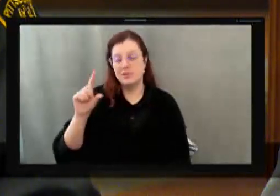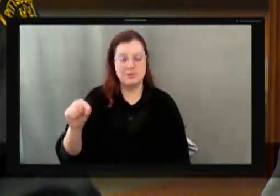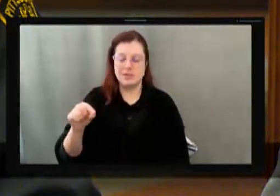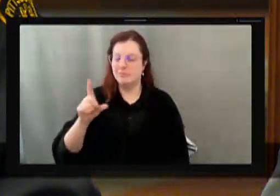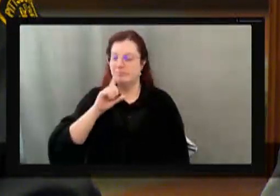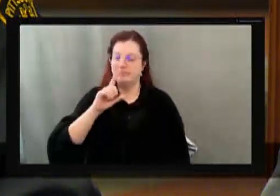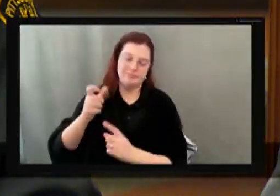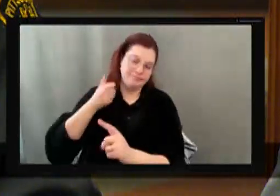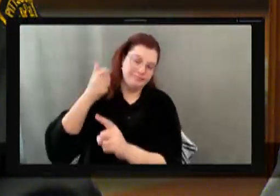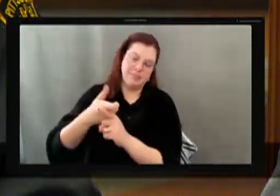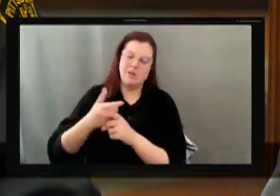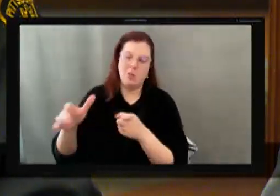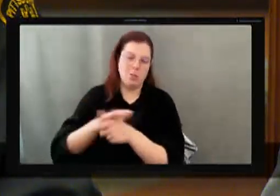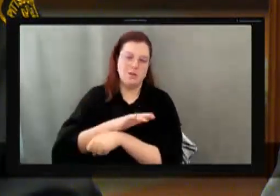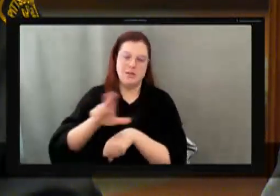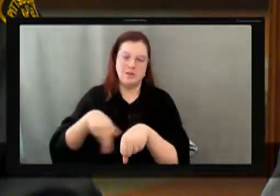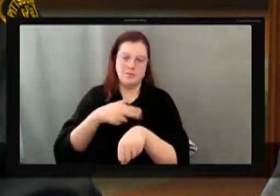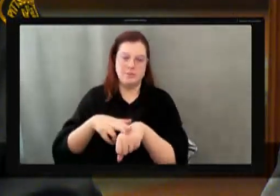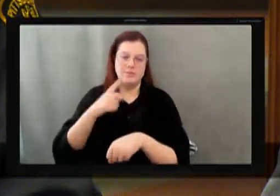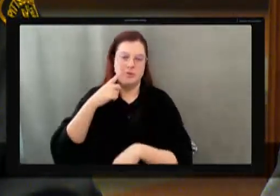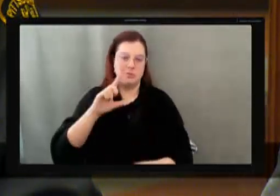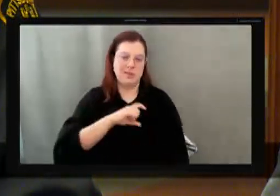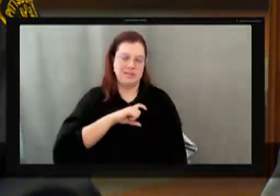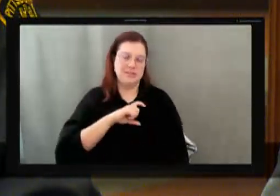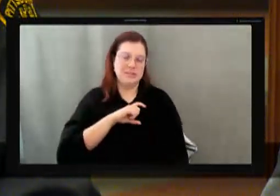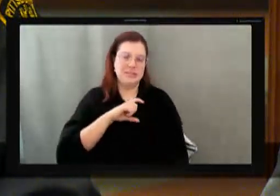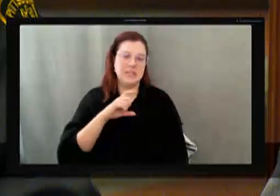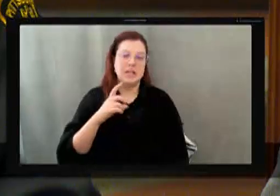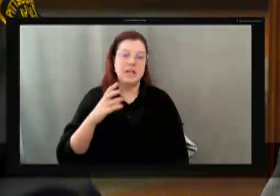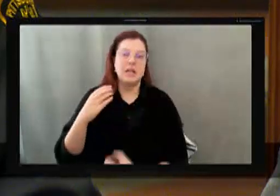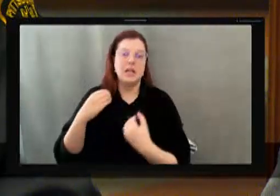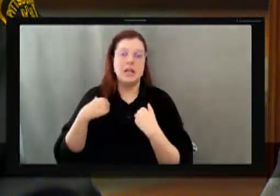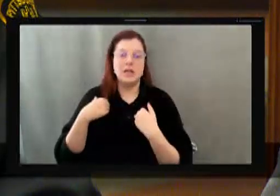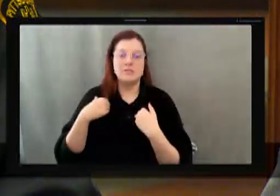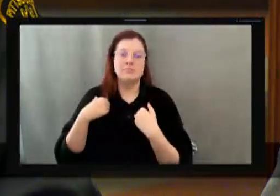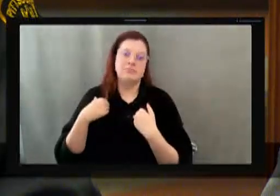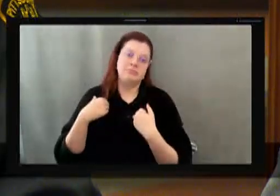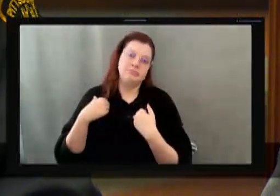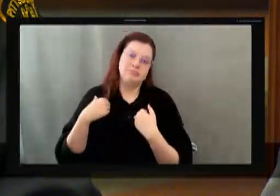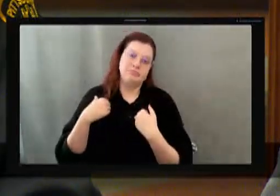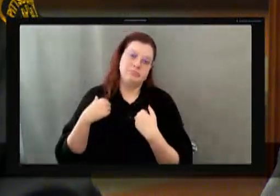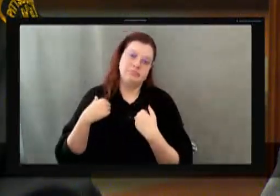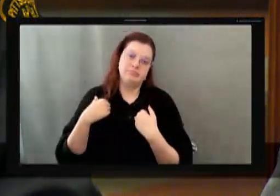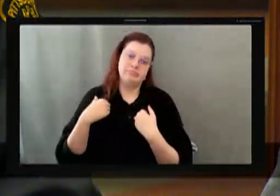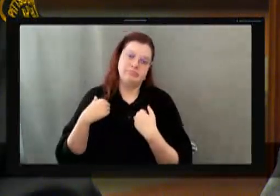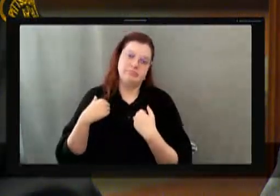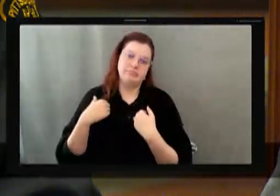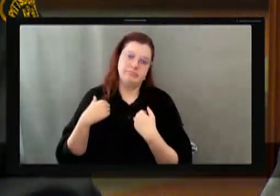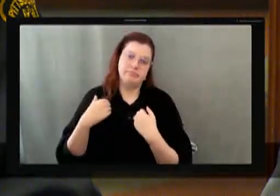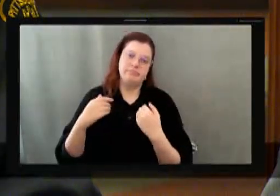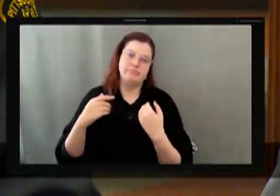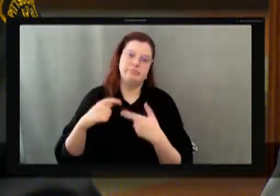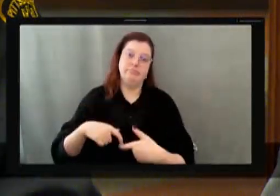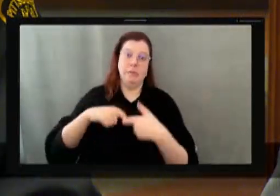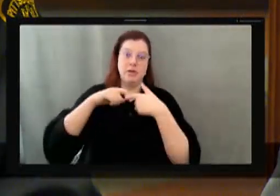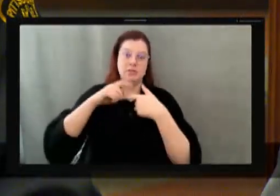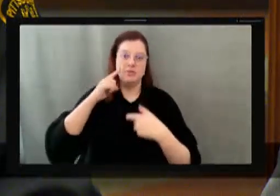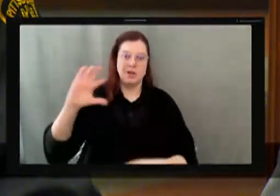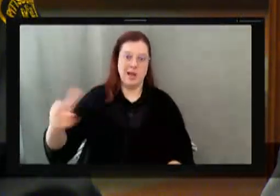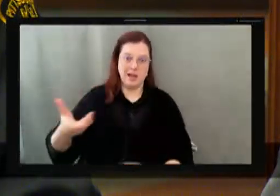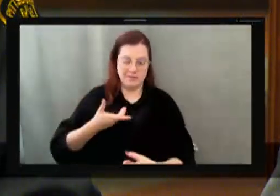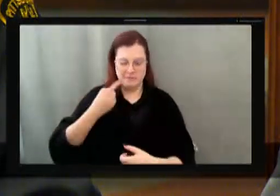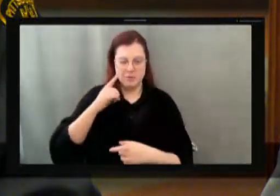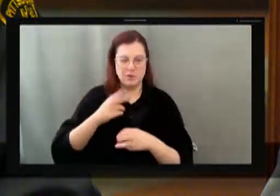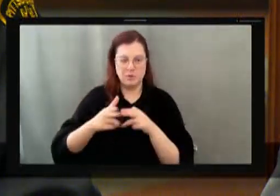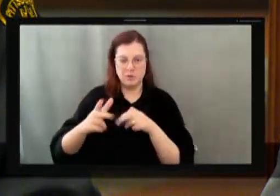nationwide. We also had a lull in hiring for a little bit. We're seeing our applicant numbers